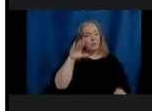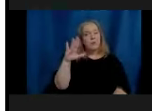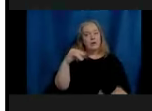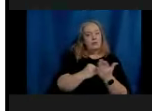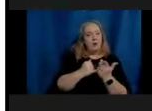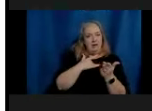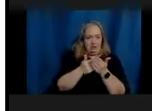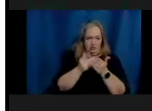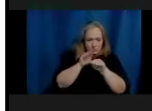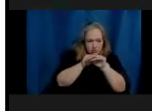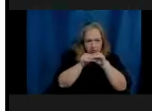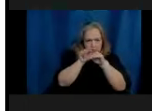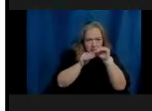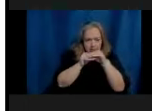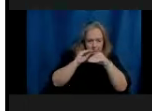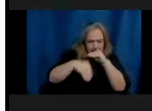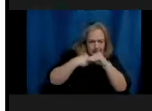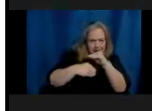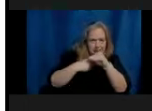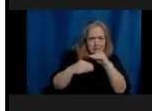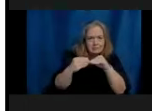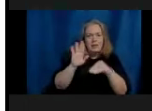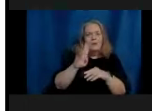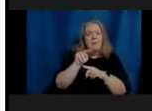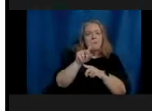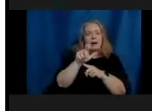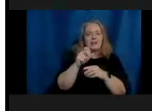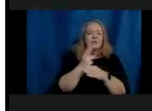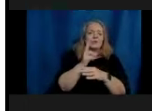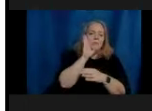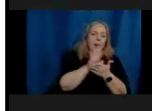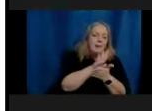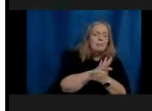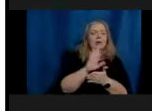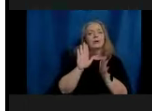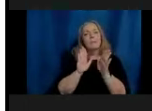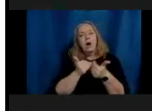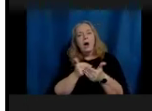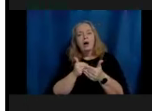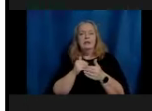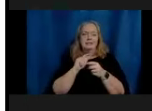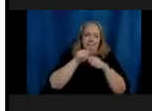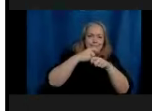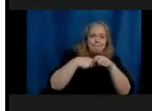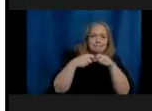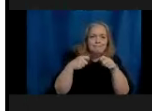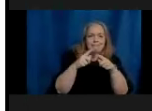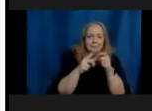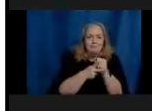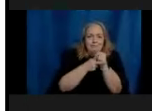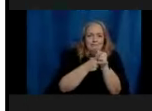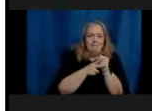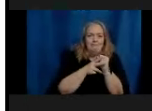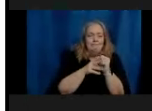work with found materials or boxes and brown paper. And I was very interested in thinking about the care that